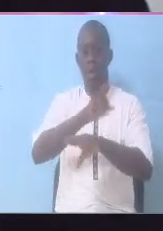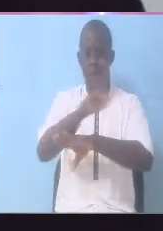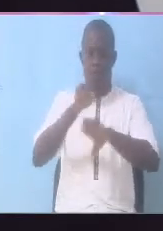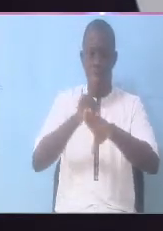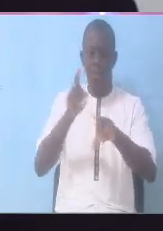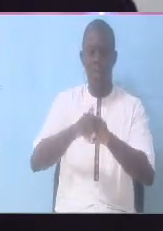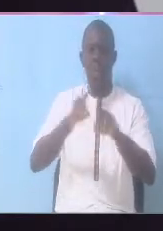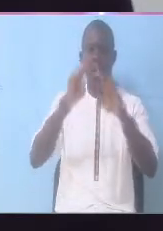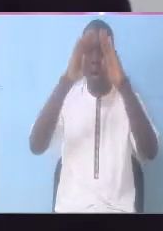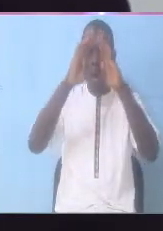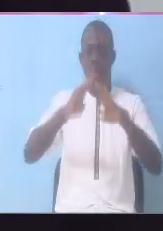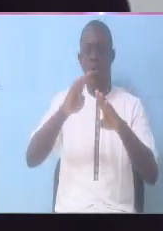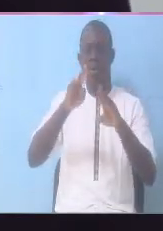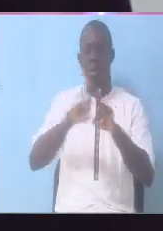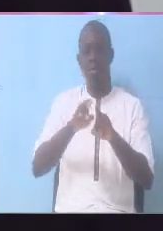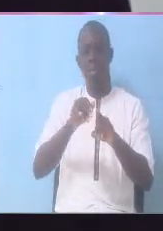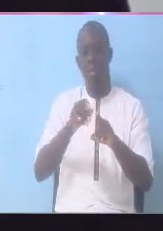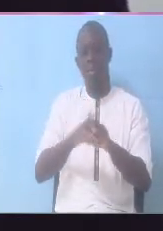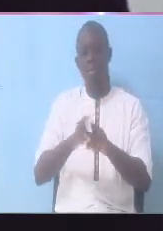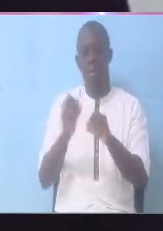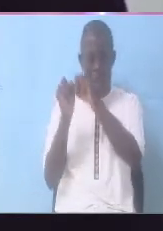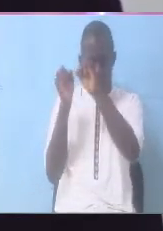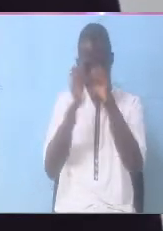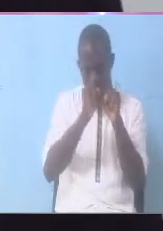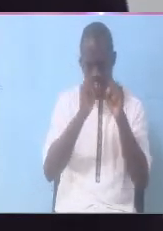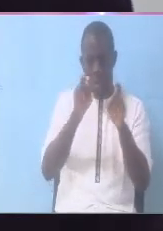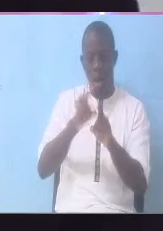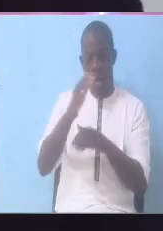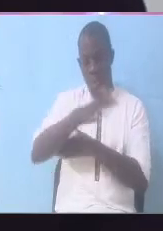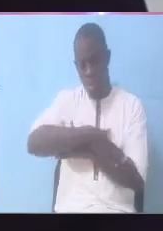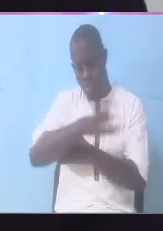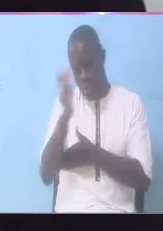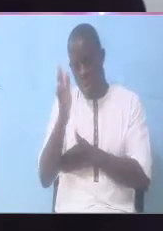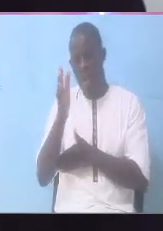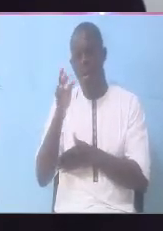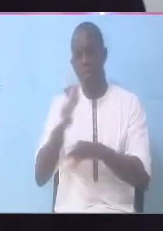and hide behind one of the doors. I can hear them talking.